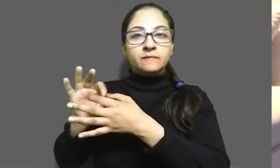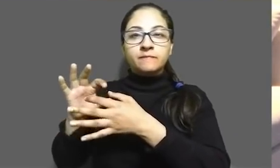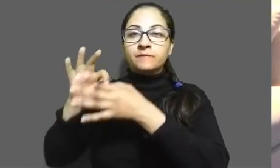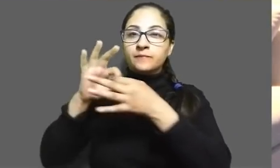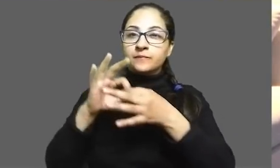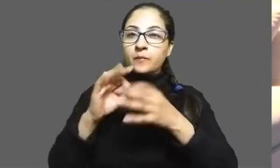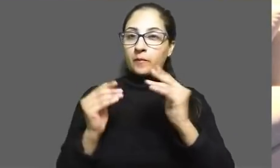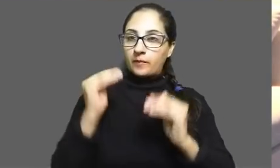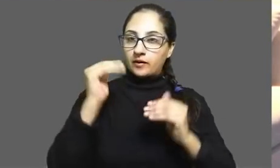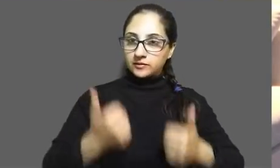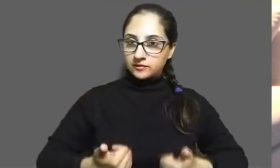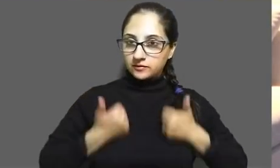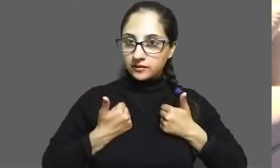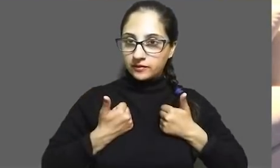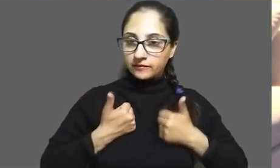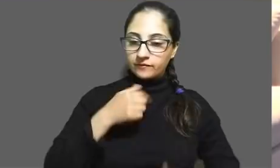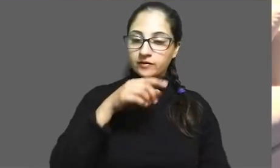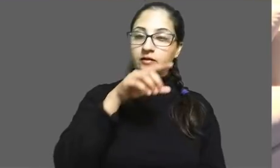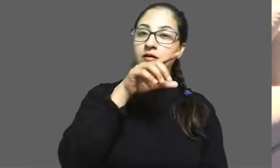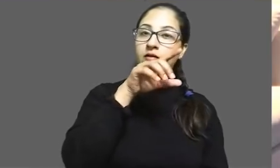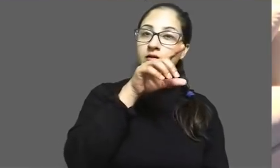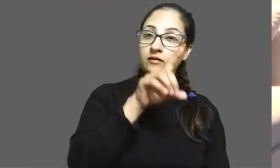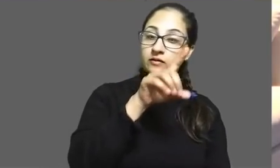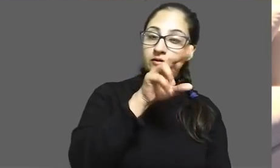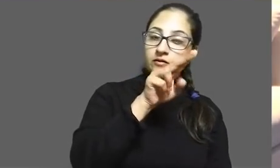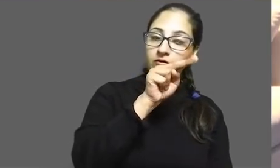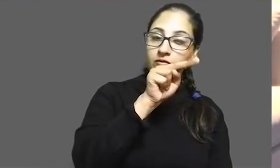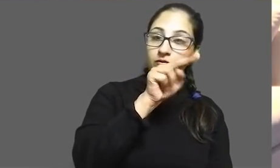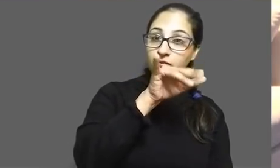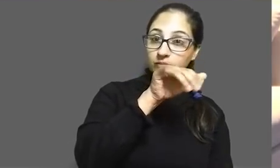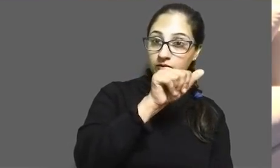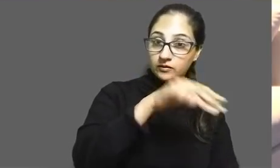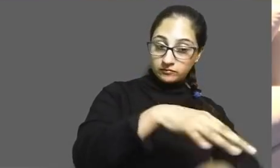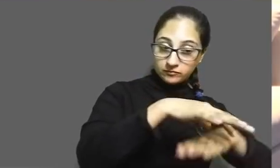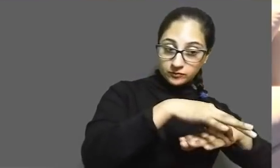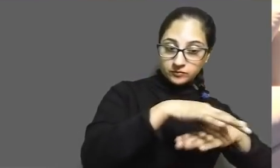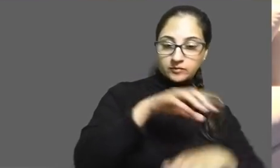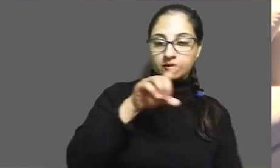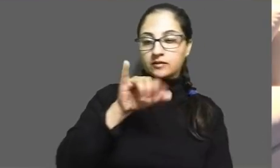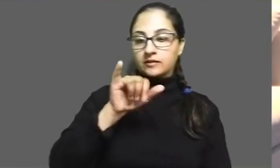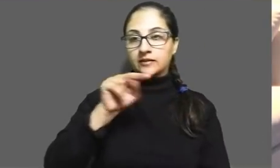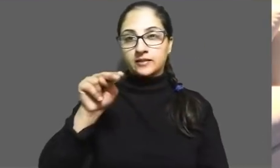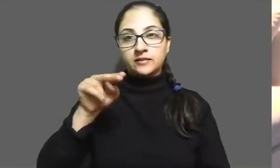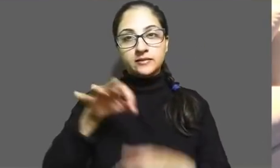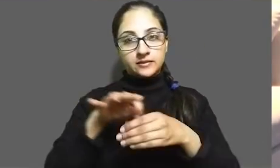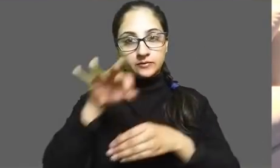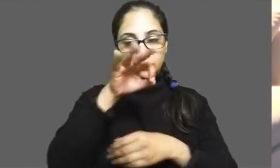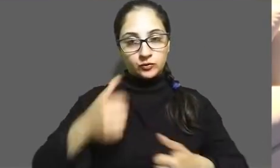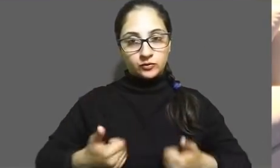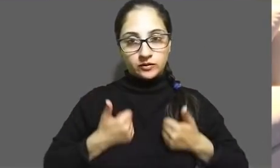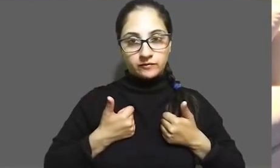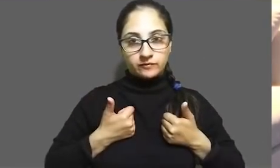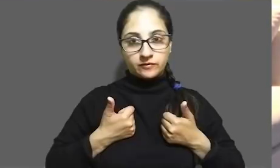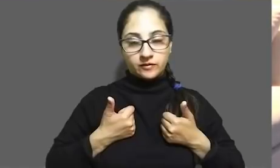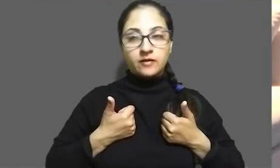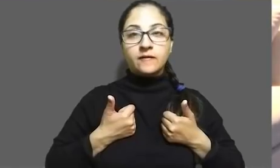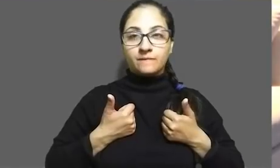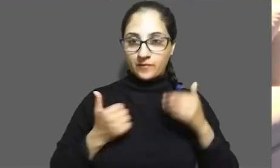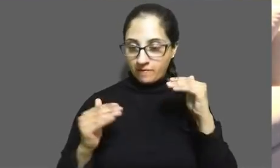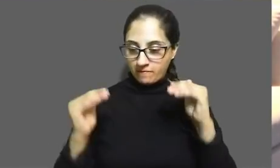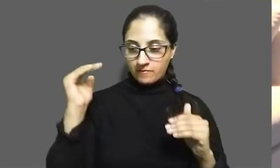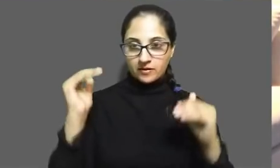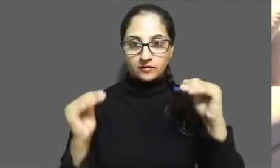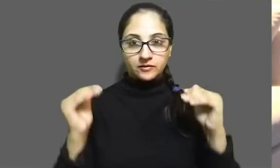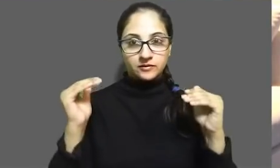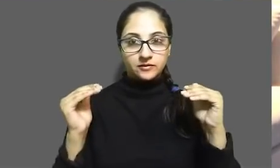in our lives between din and dunya. And it gives comfort that with this spiritual bond, we